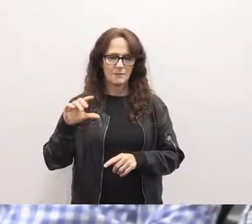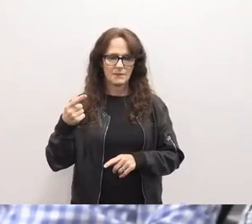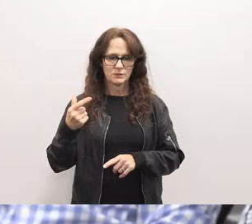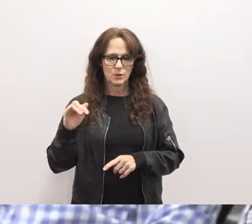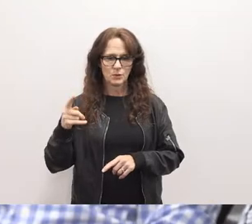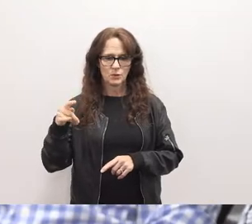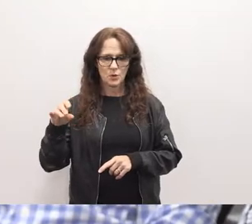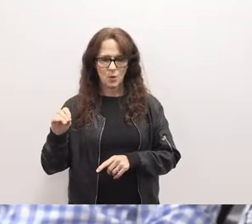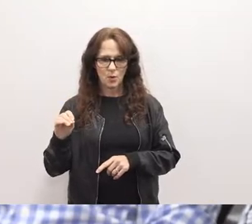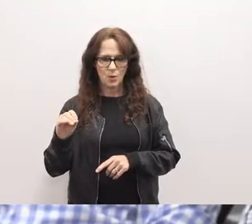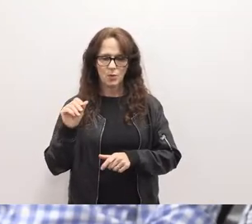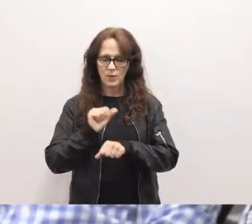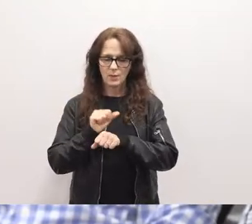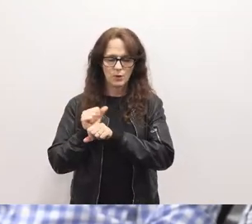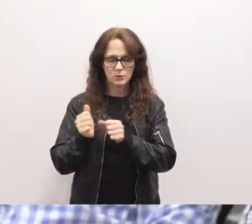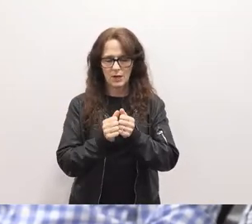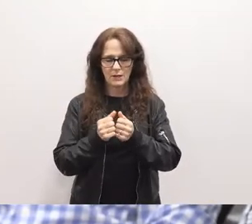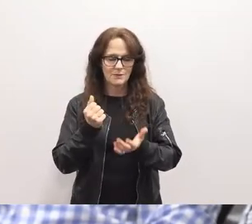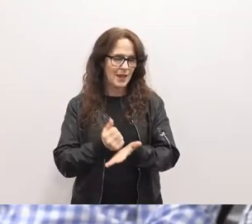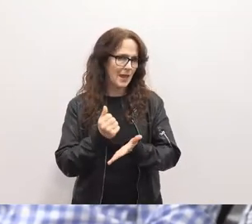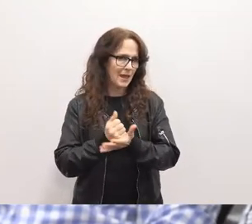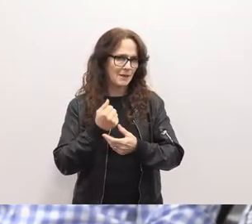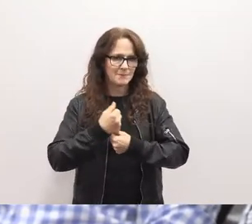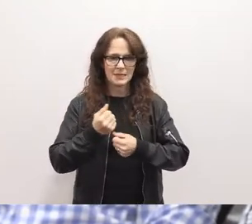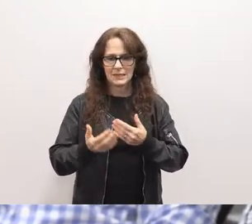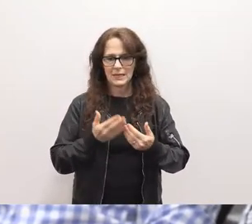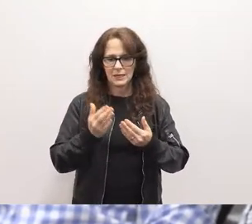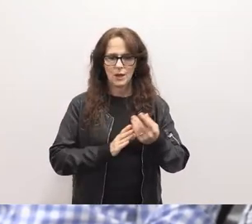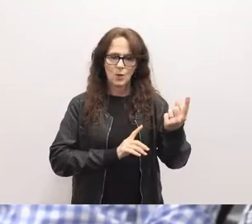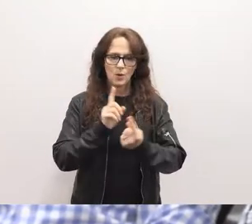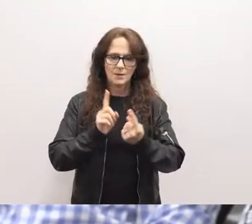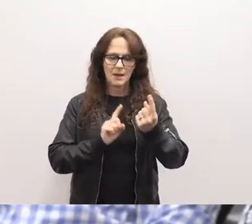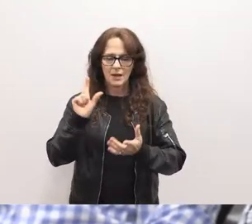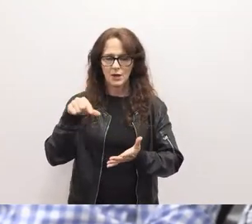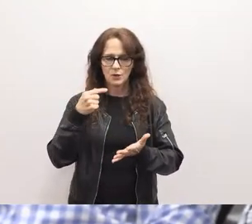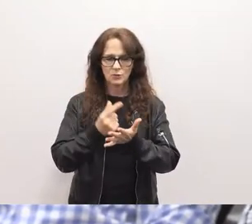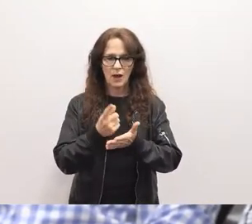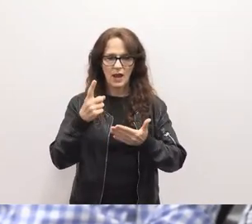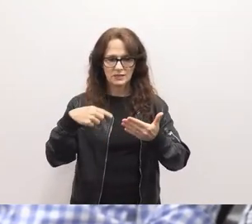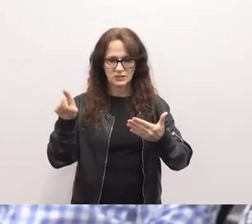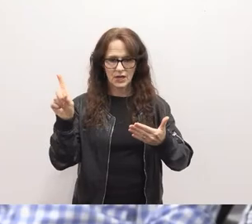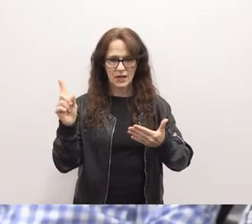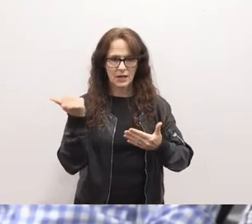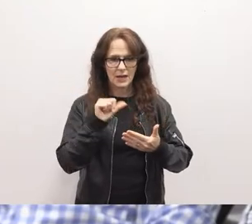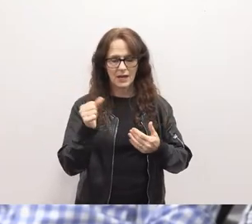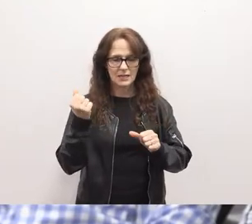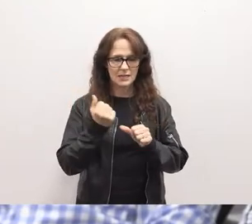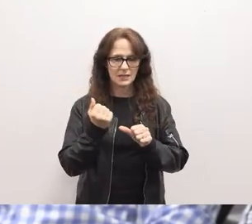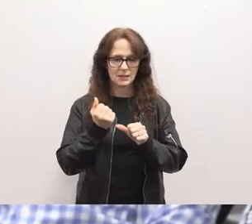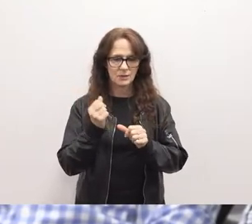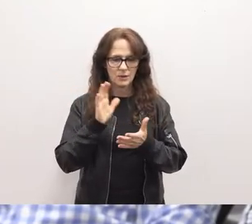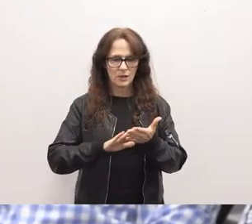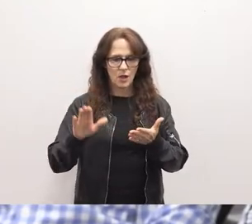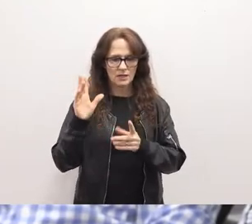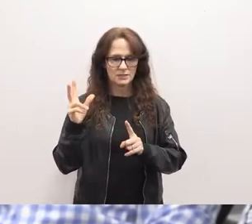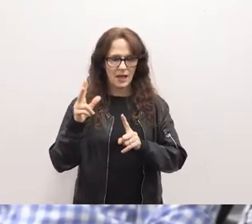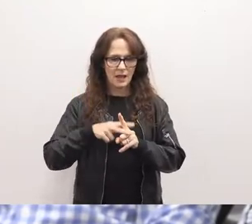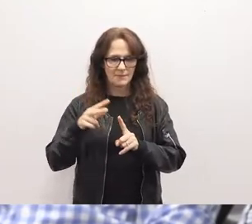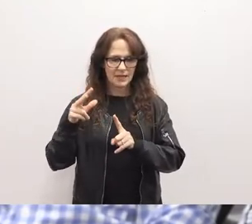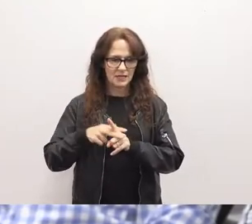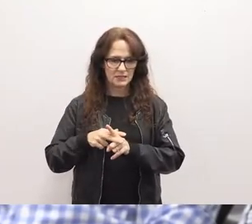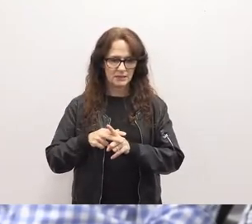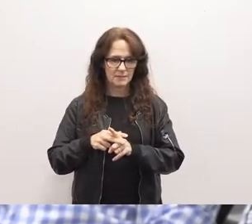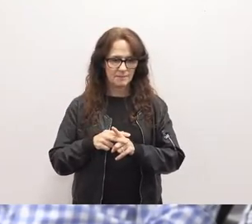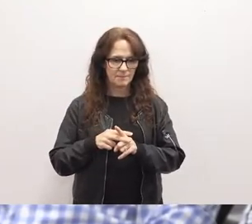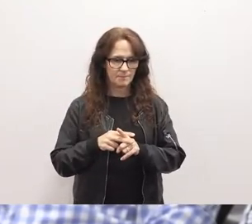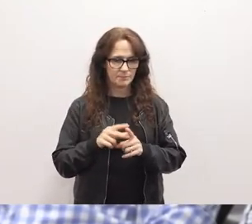to make our lives easier. We had one-on-ones about graduation check and any assistance with college applications. There